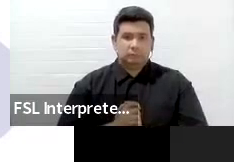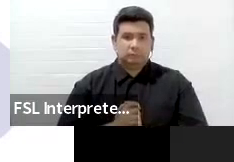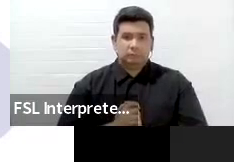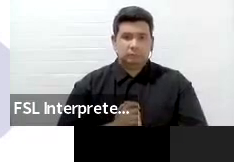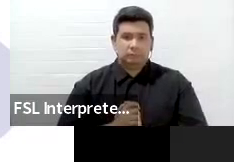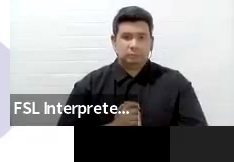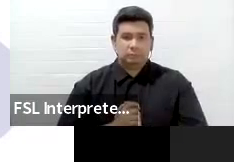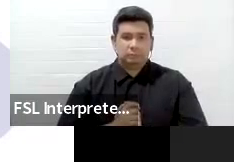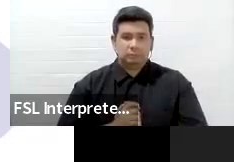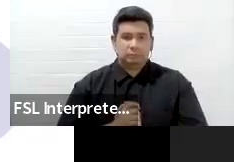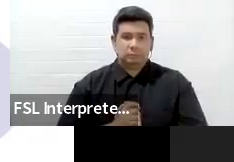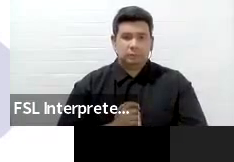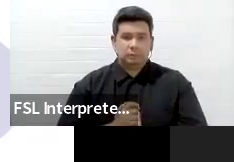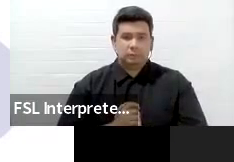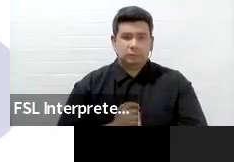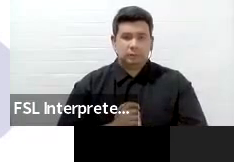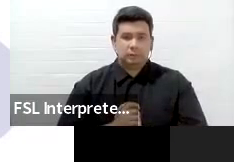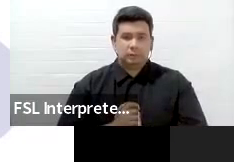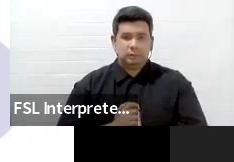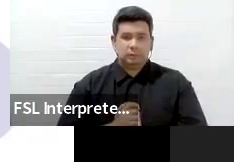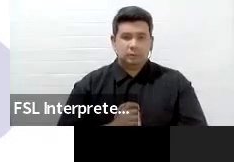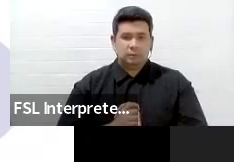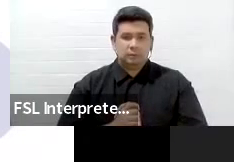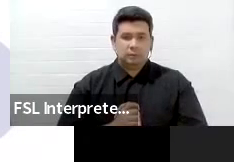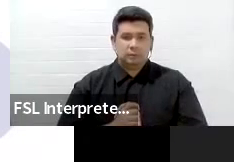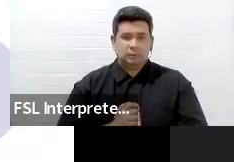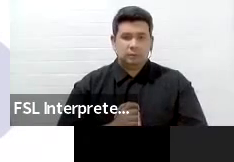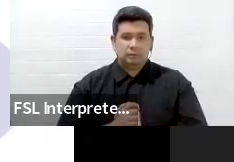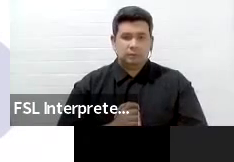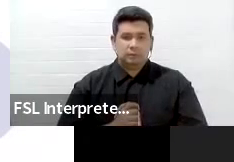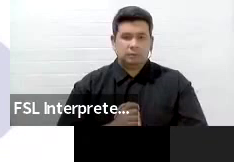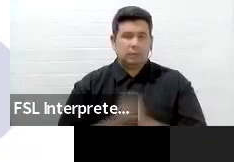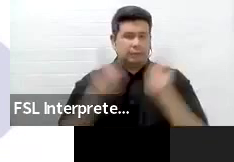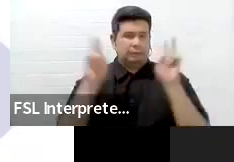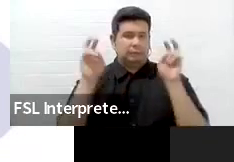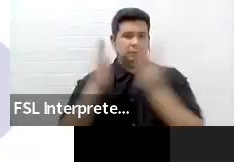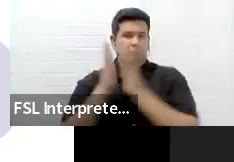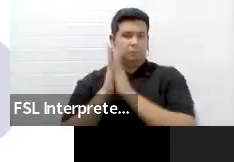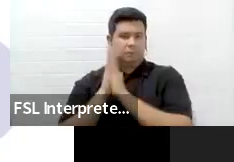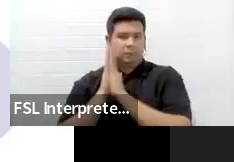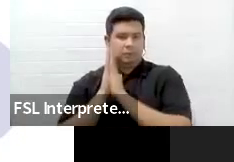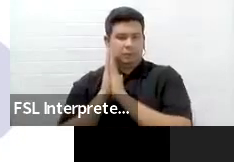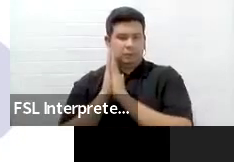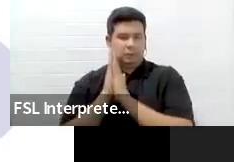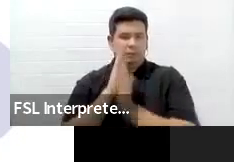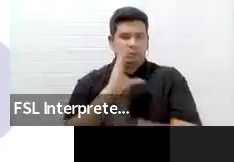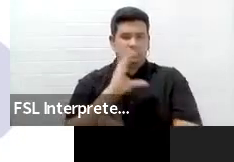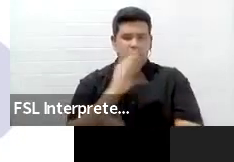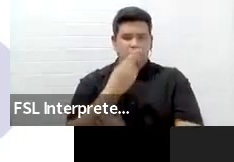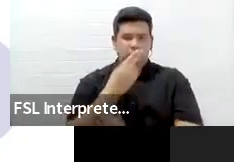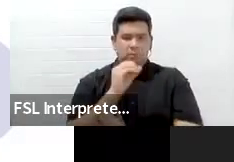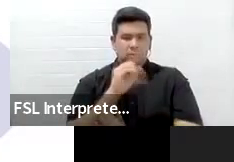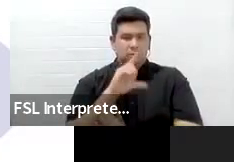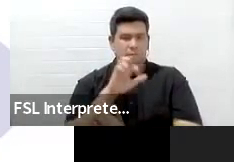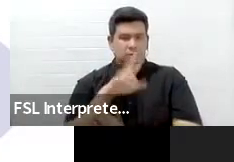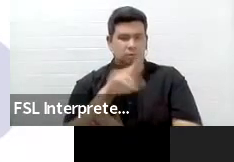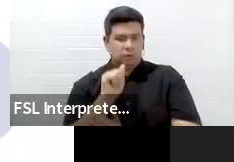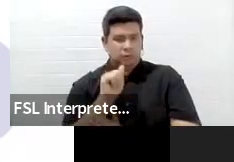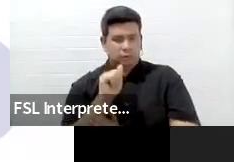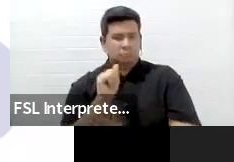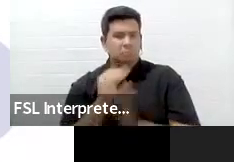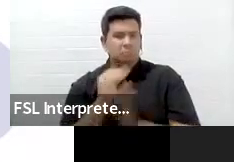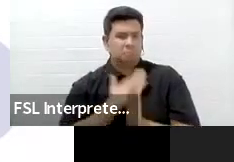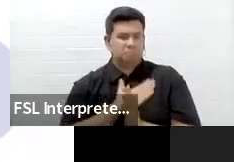the title was Panggagaling sa sakit ng cholera, no? And then retold as Panggagaling sa sakit na influenza.